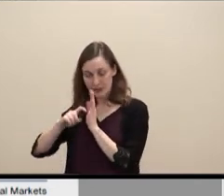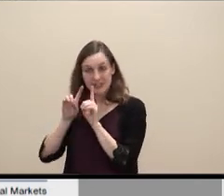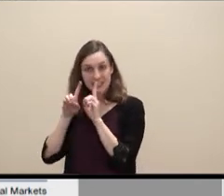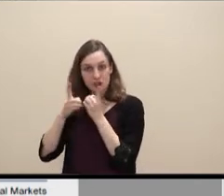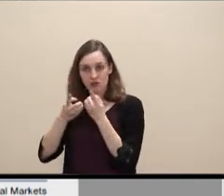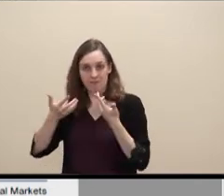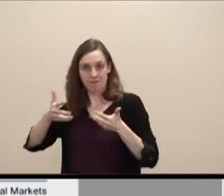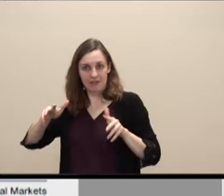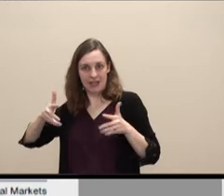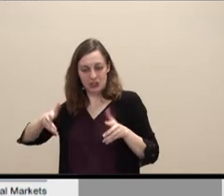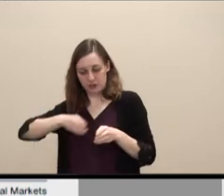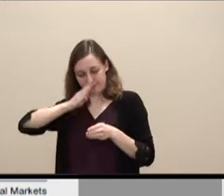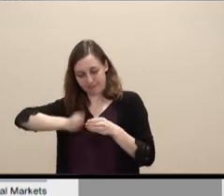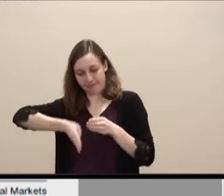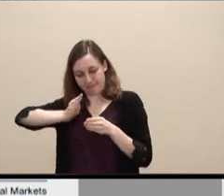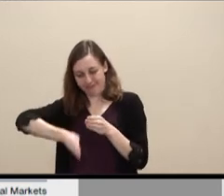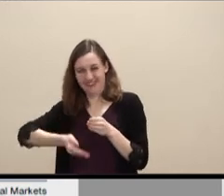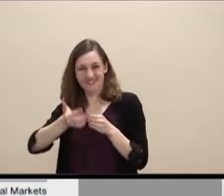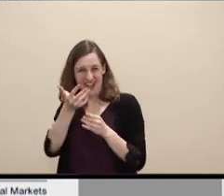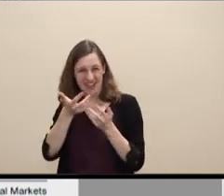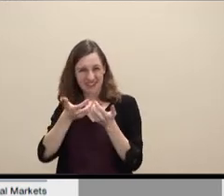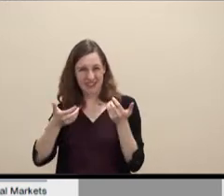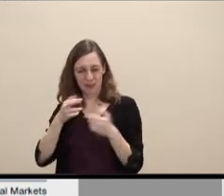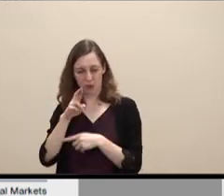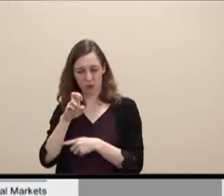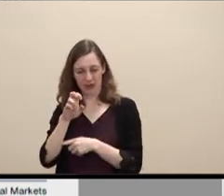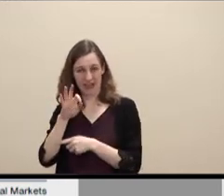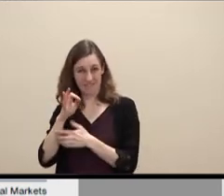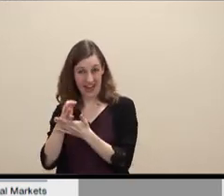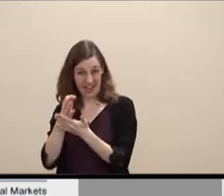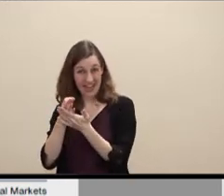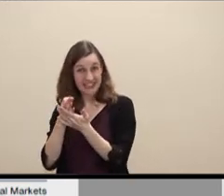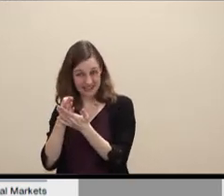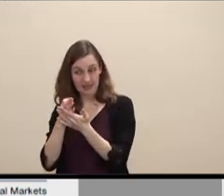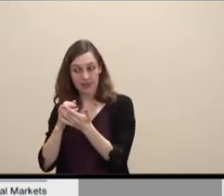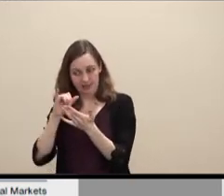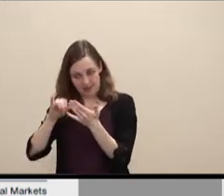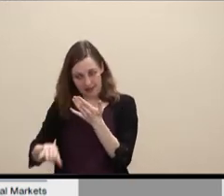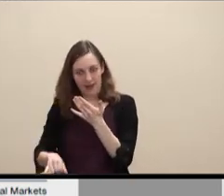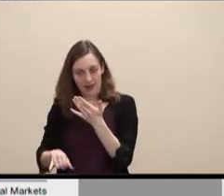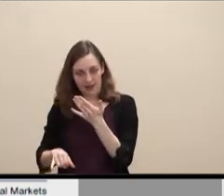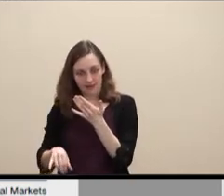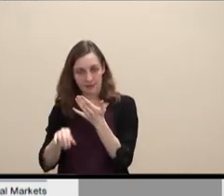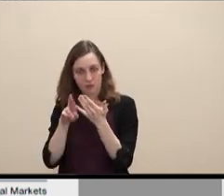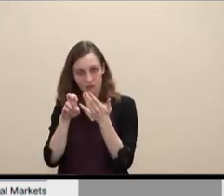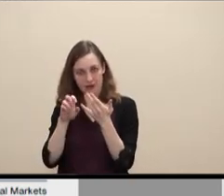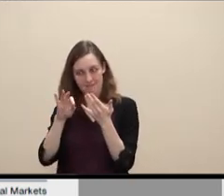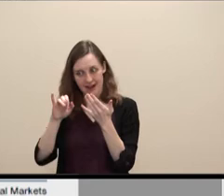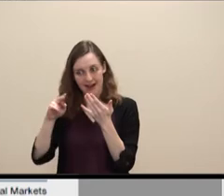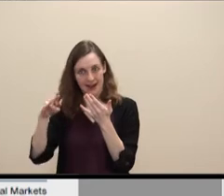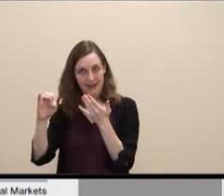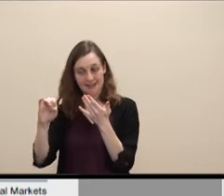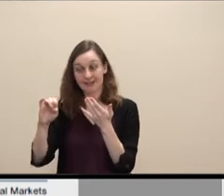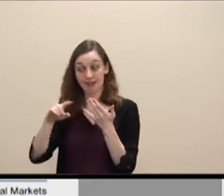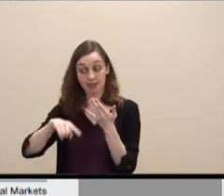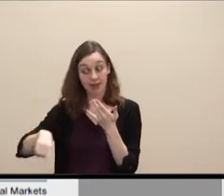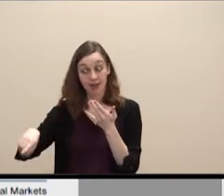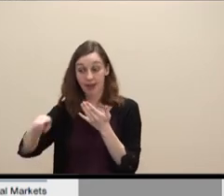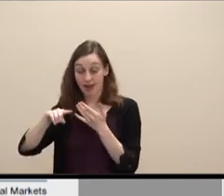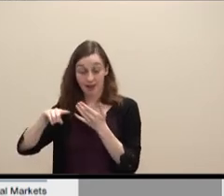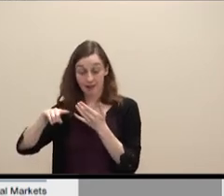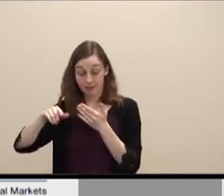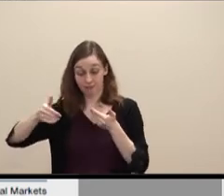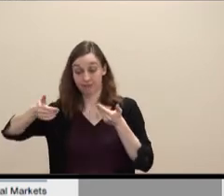separate refinancings, one most recently here this year. Those refinancings have saved the district